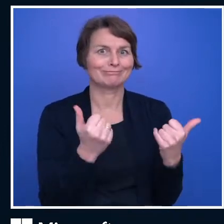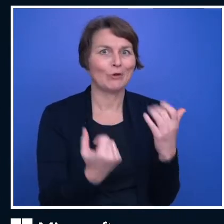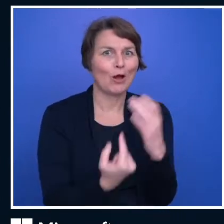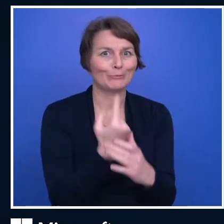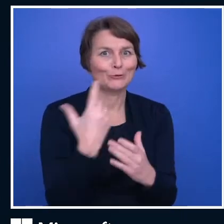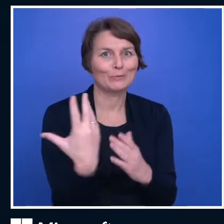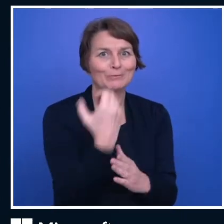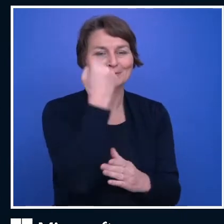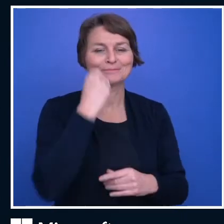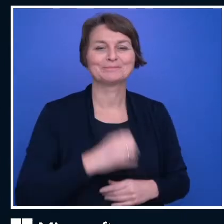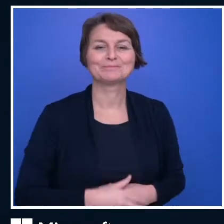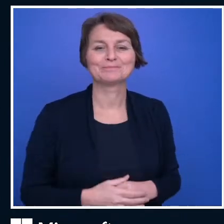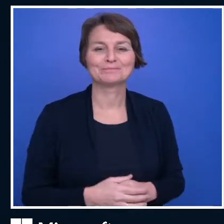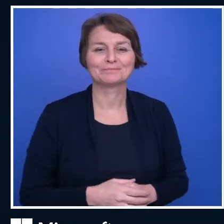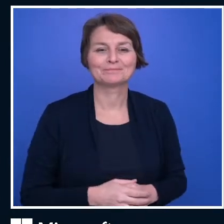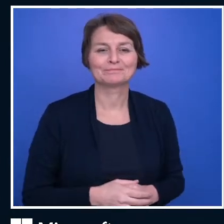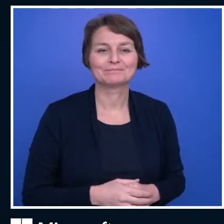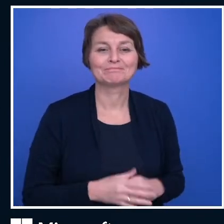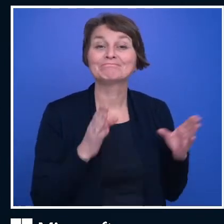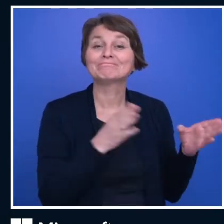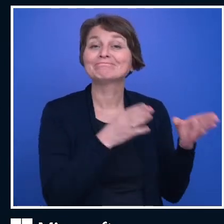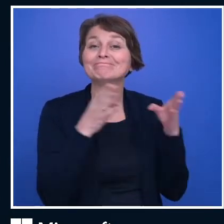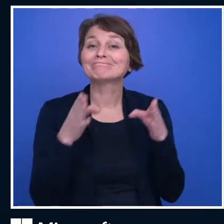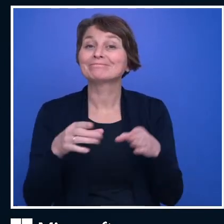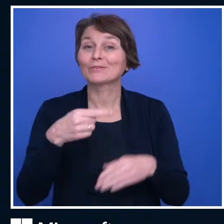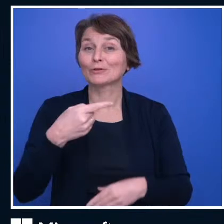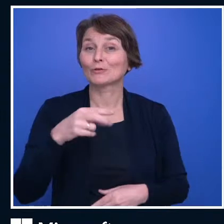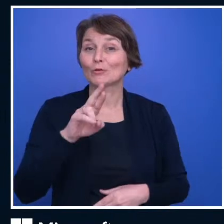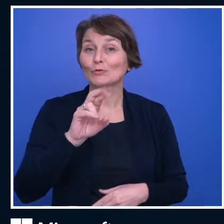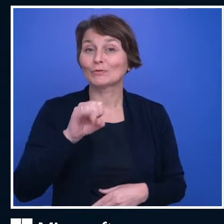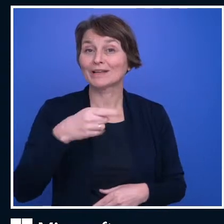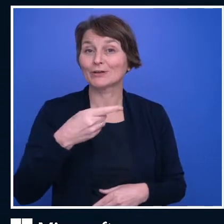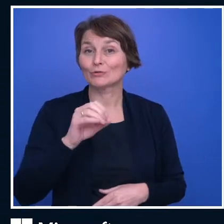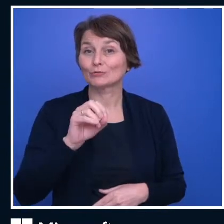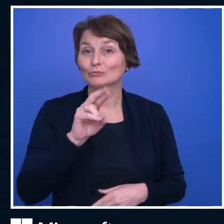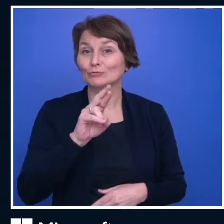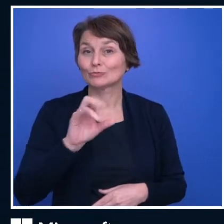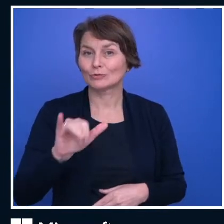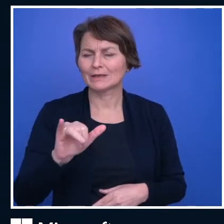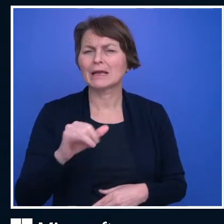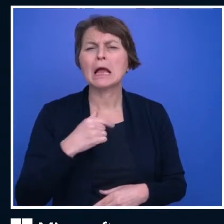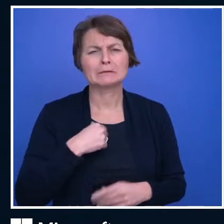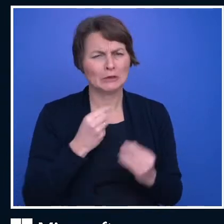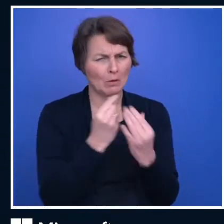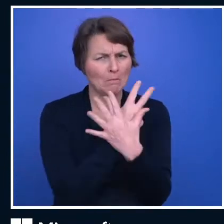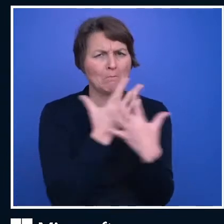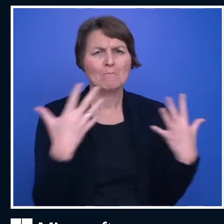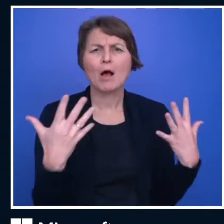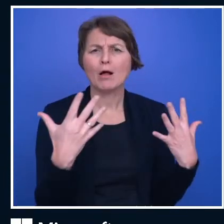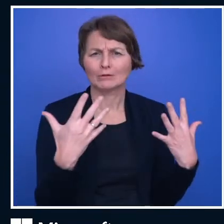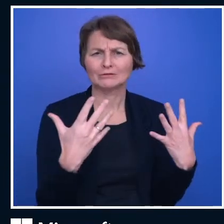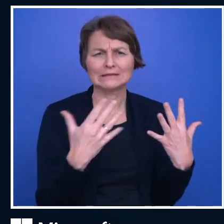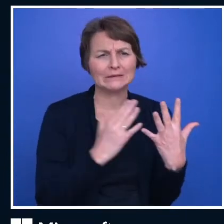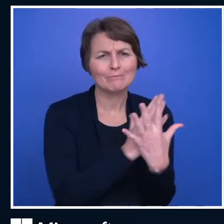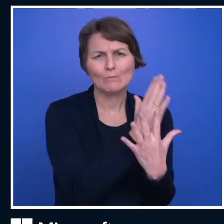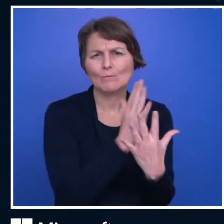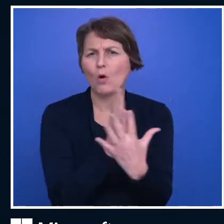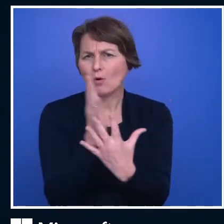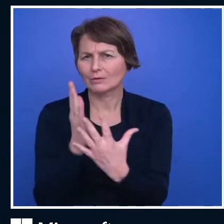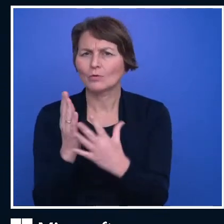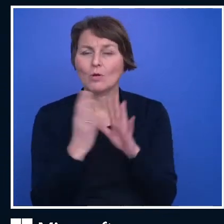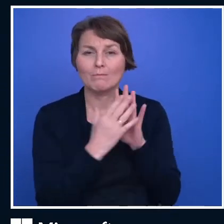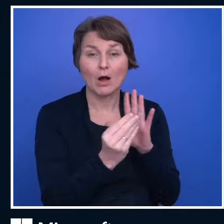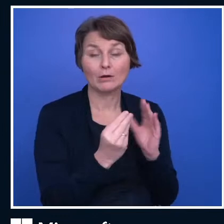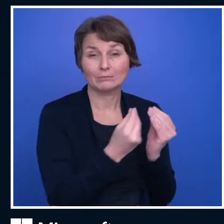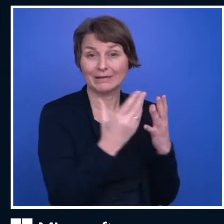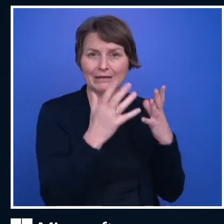And Grigory? As for me, I see a very broad frontier from multimodal models, huge models, new